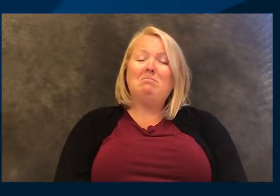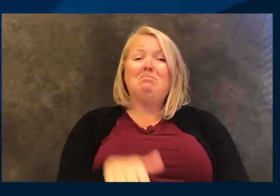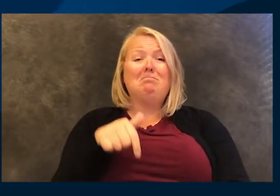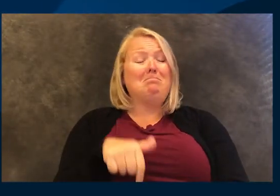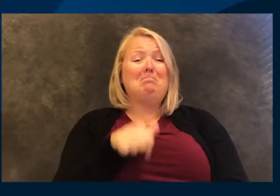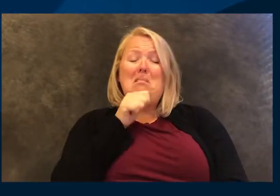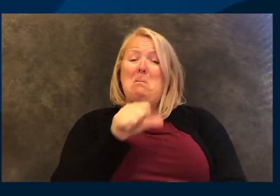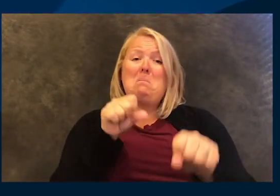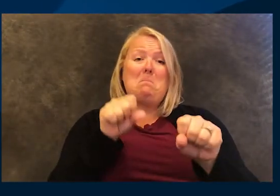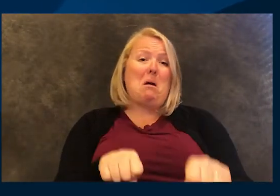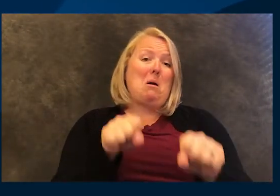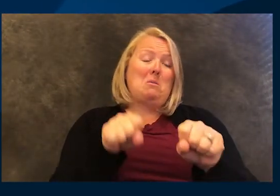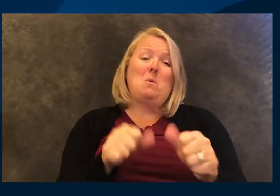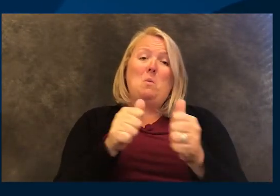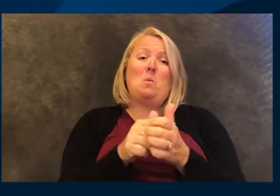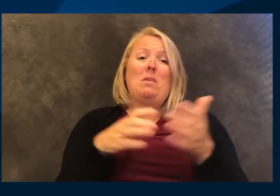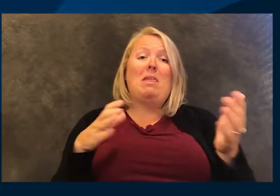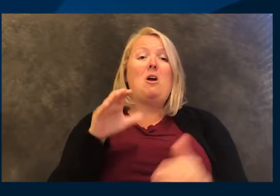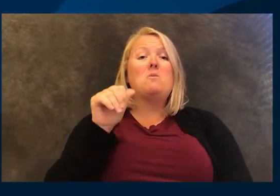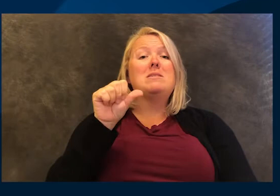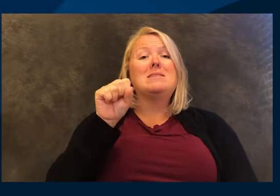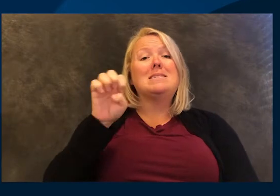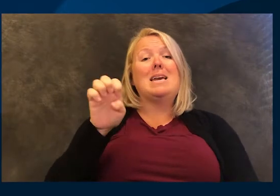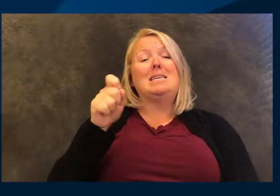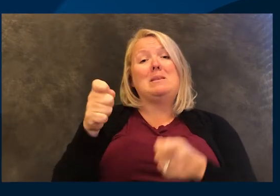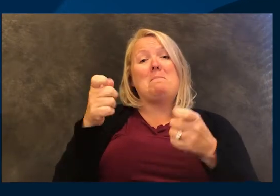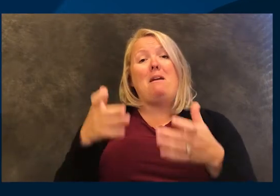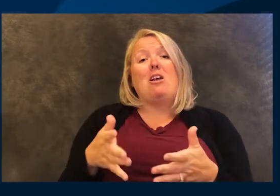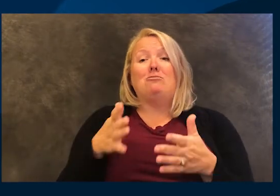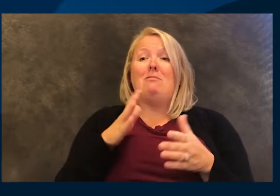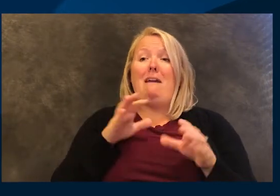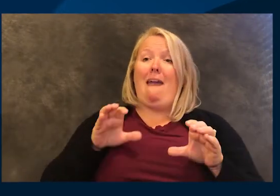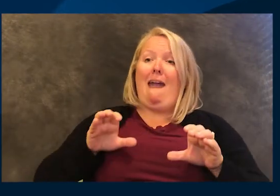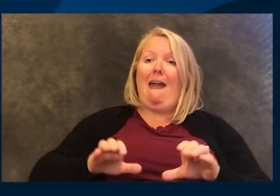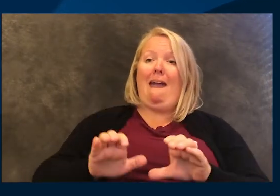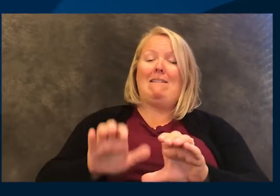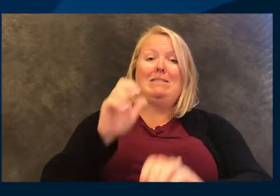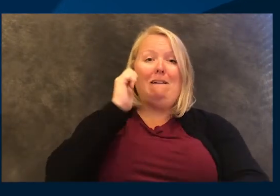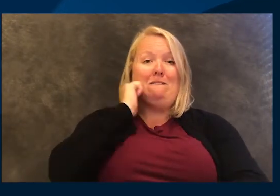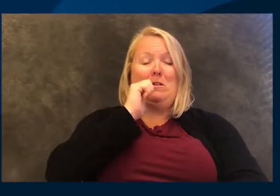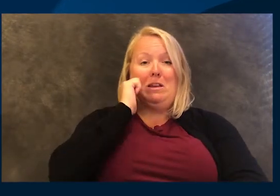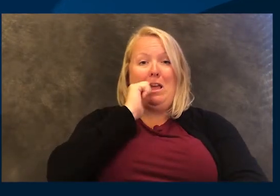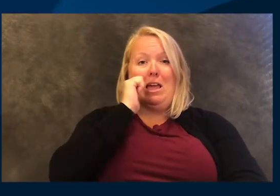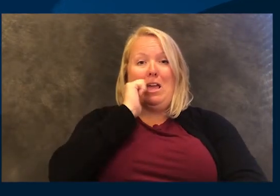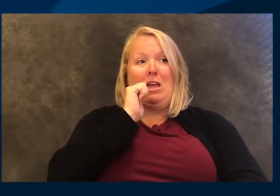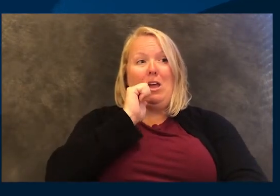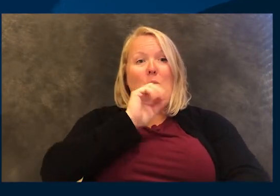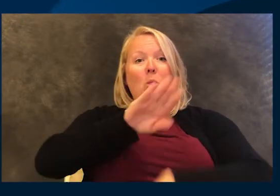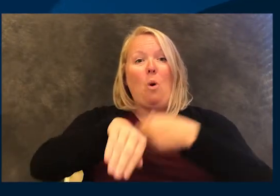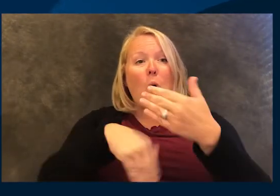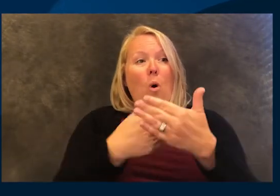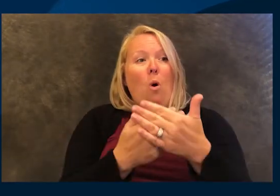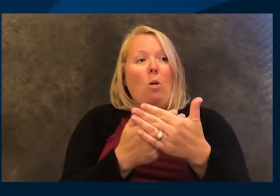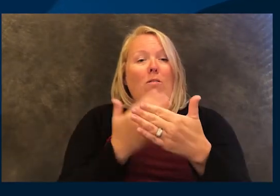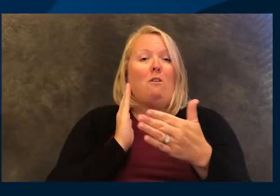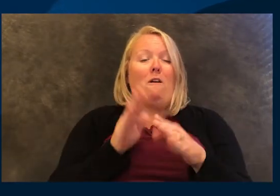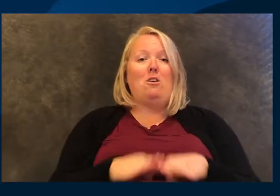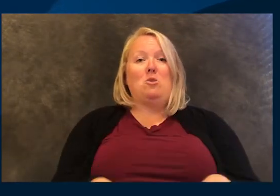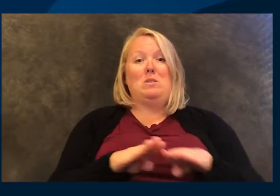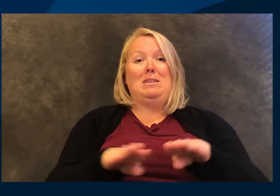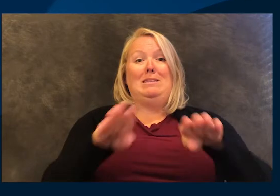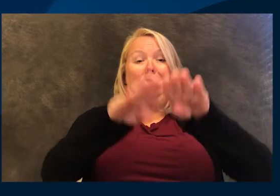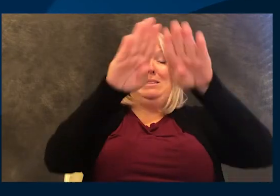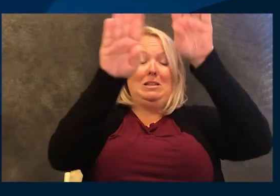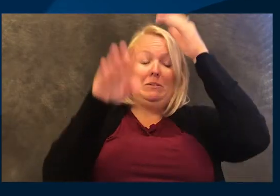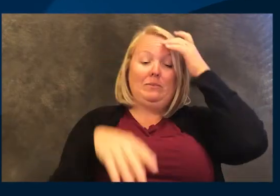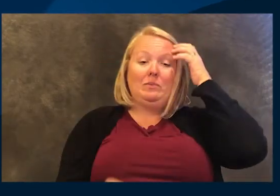be possible unless case management were really active every day on our patients on the units. They have done an amazing